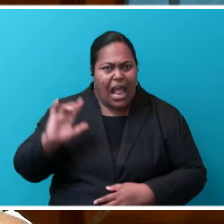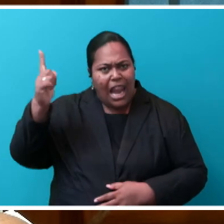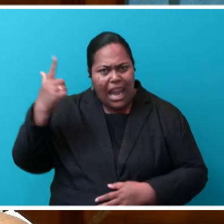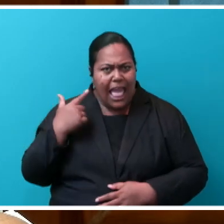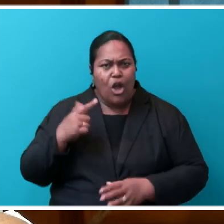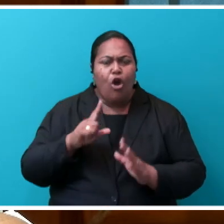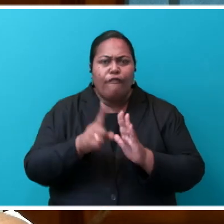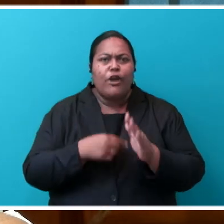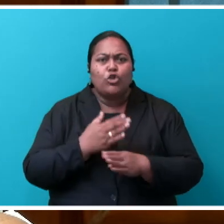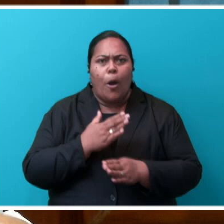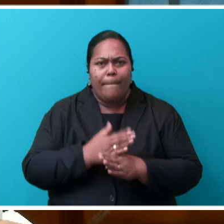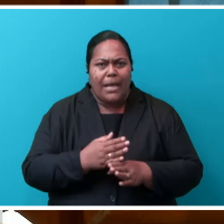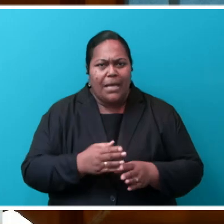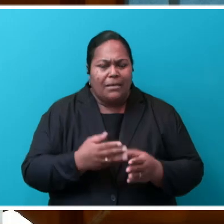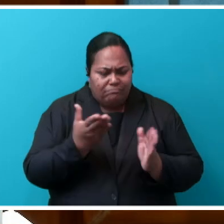guide the HR processes,